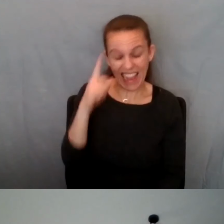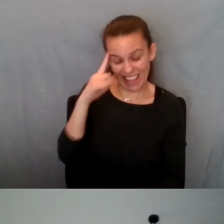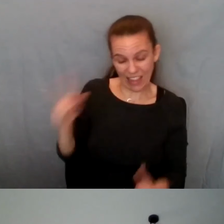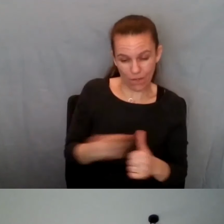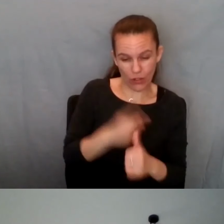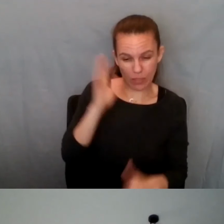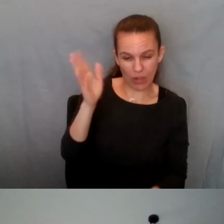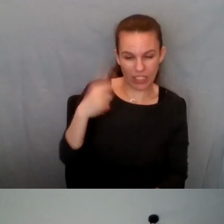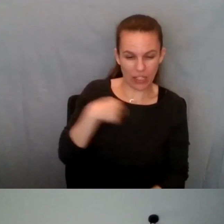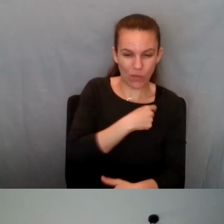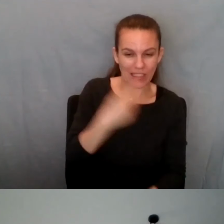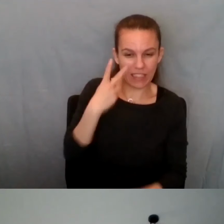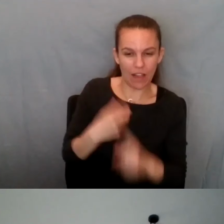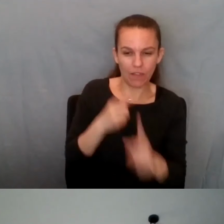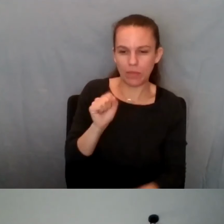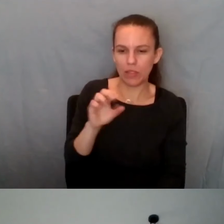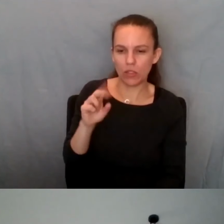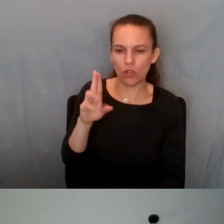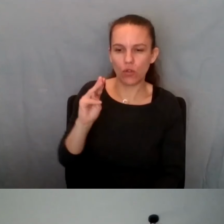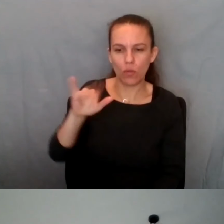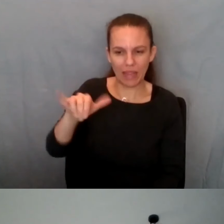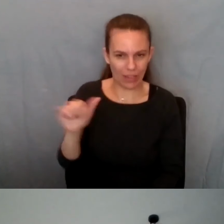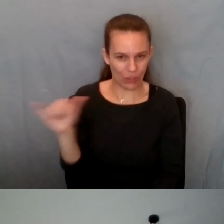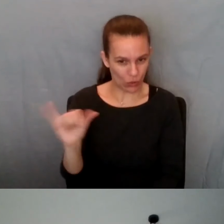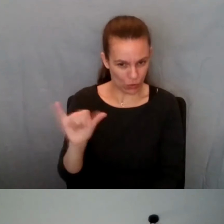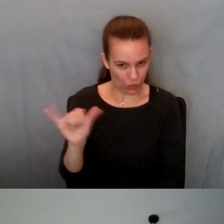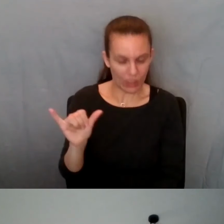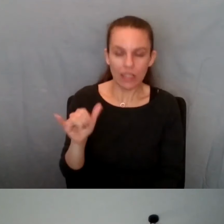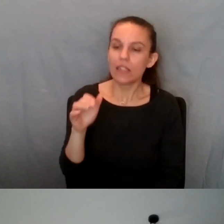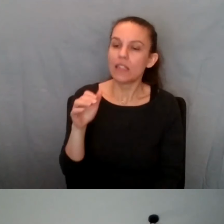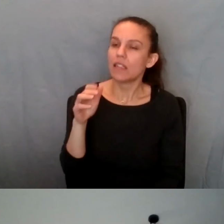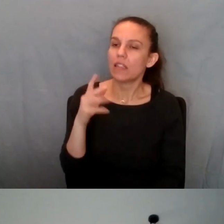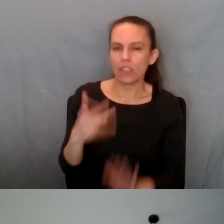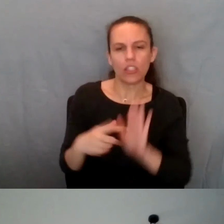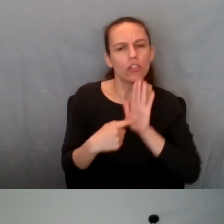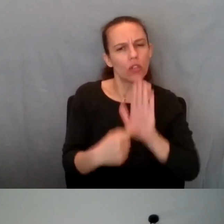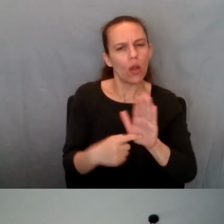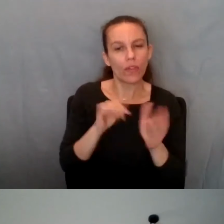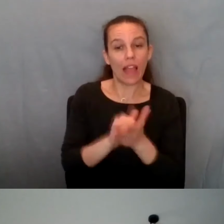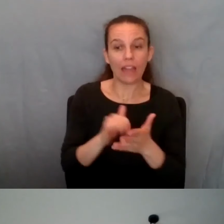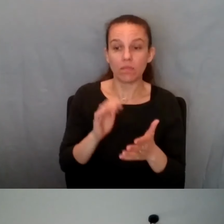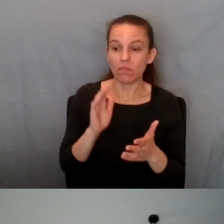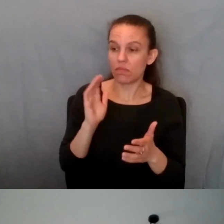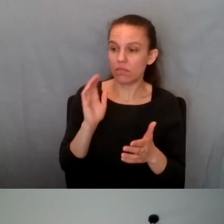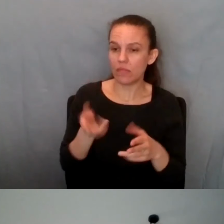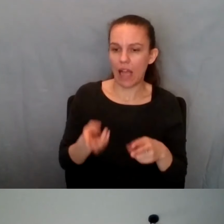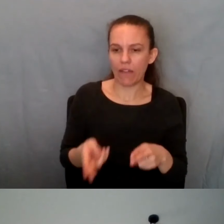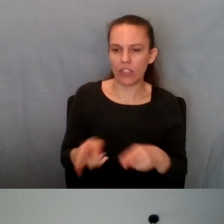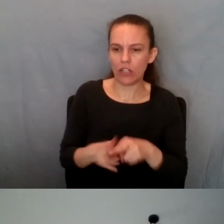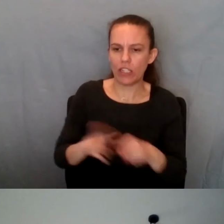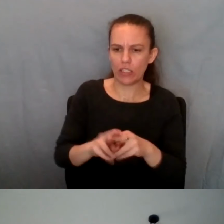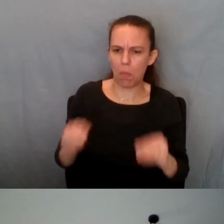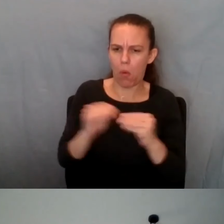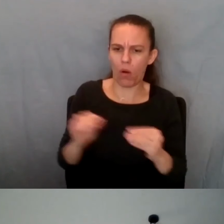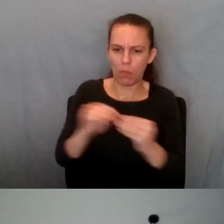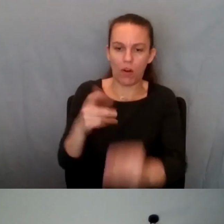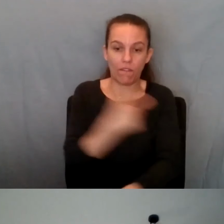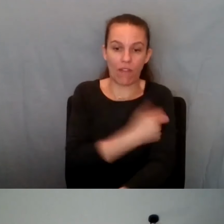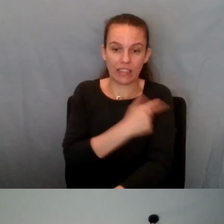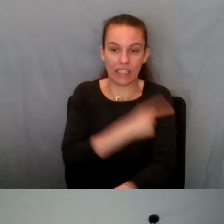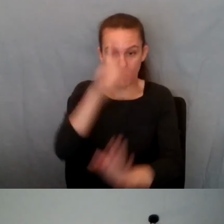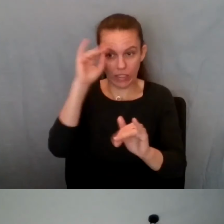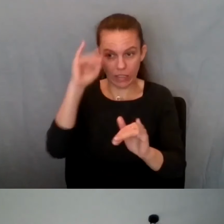from Soumya as well was showing that there are an increasing number of vaccines that are expected to come through the